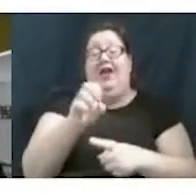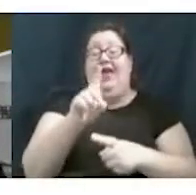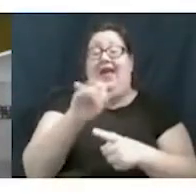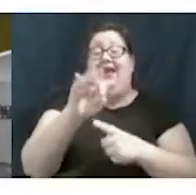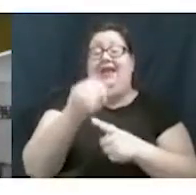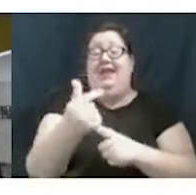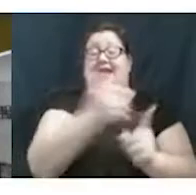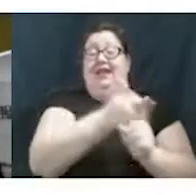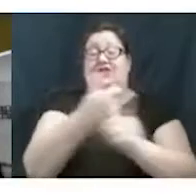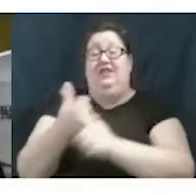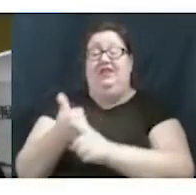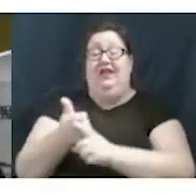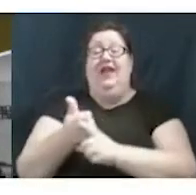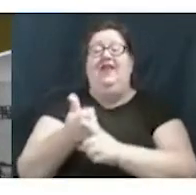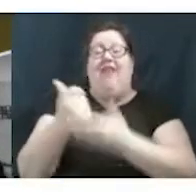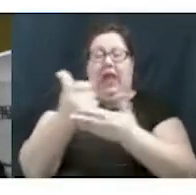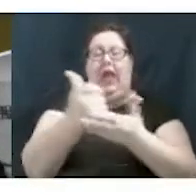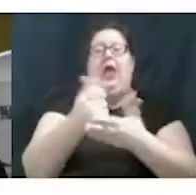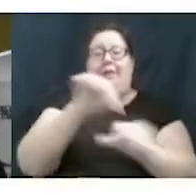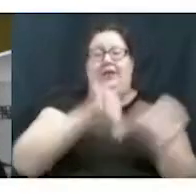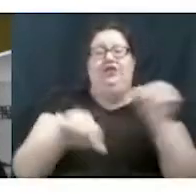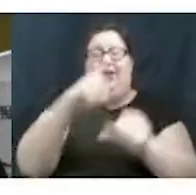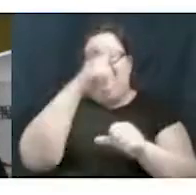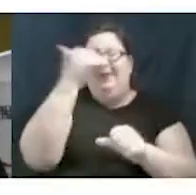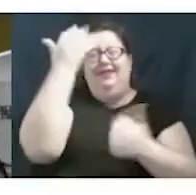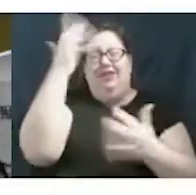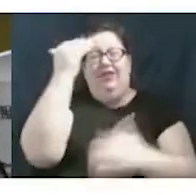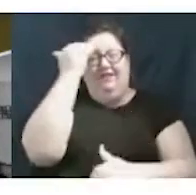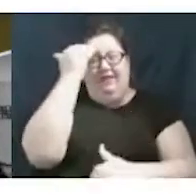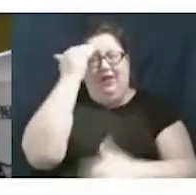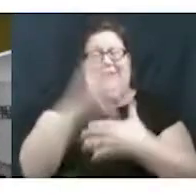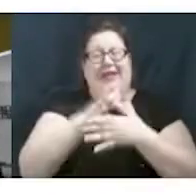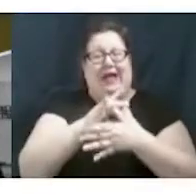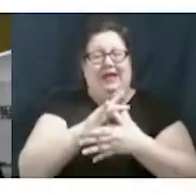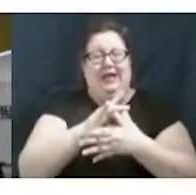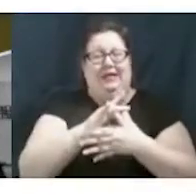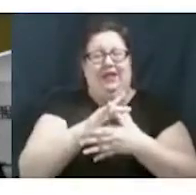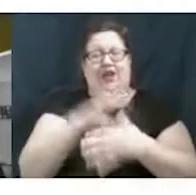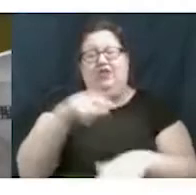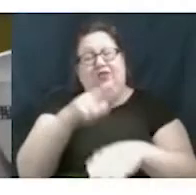they'll help each other because they're familiar with each other's content already. And so they naturally sort of